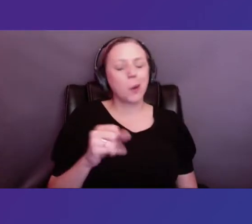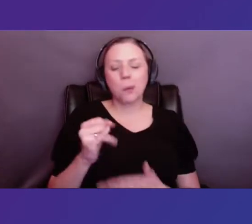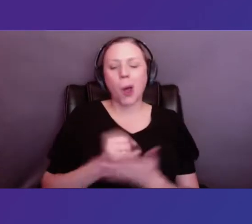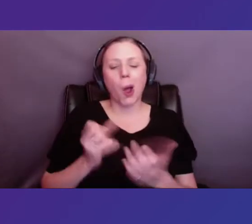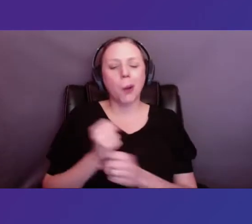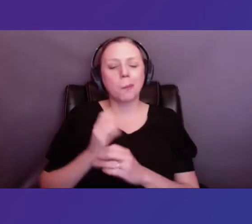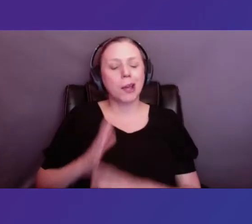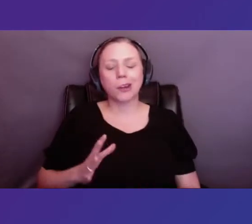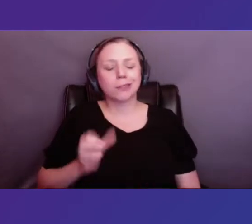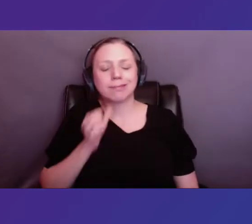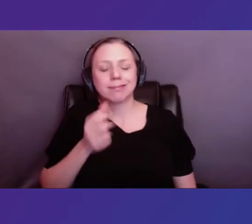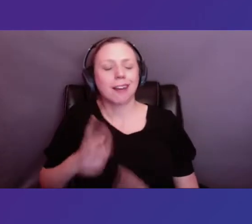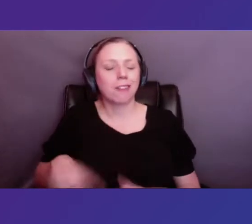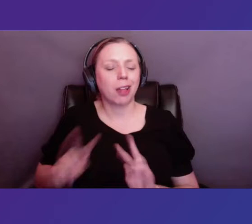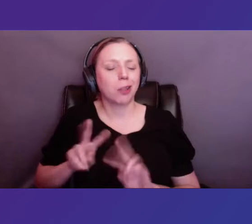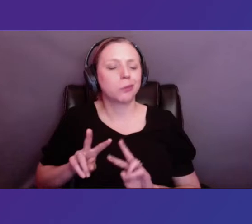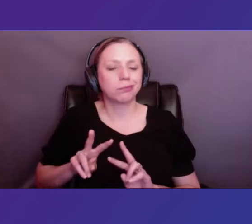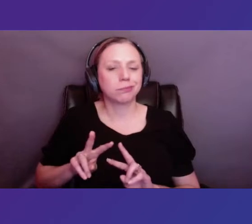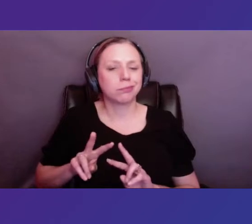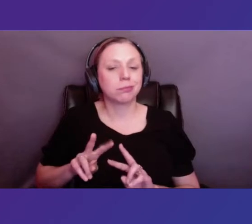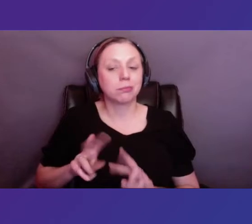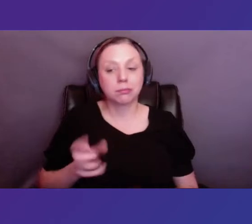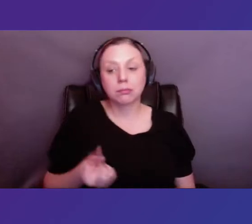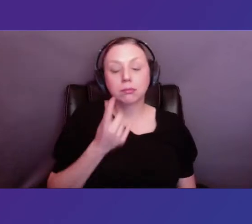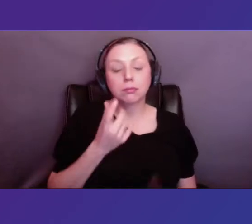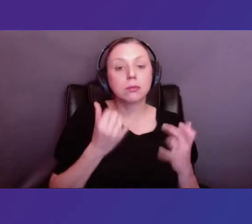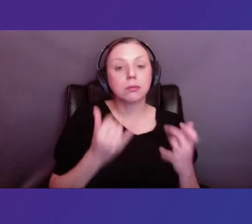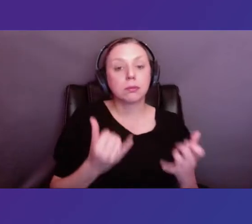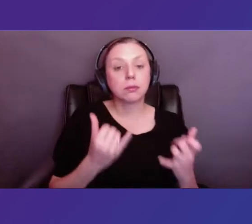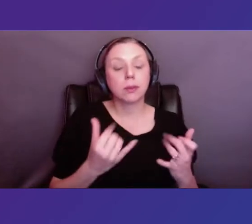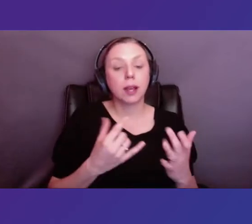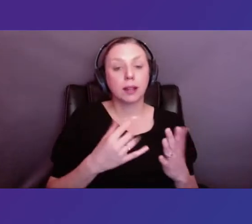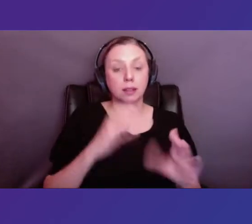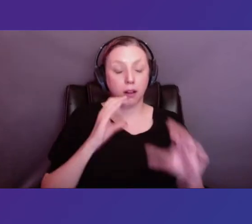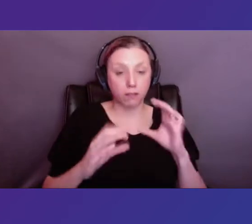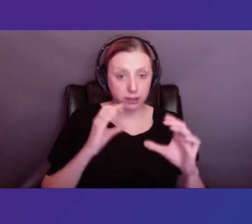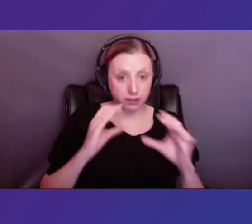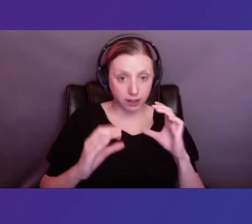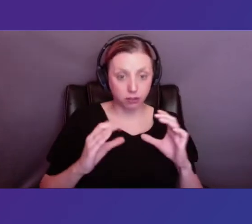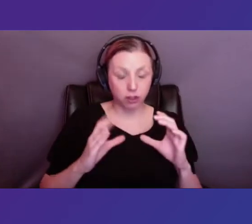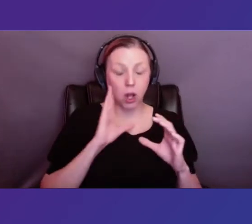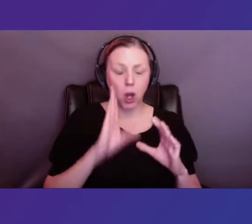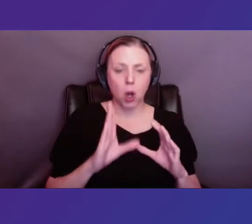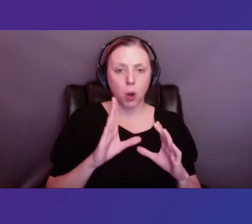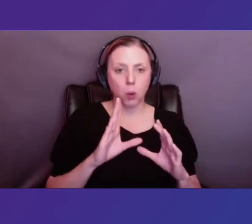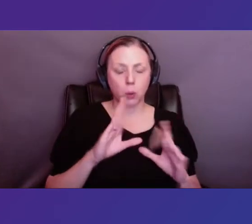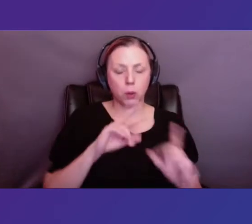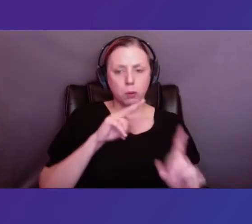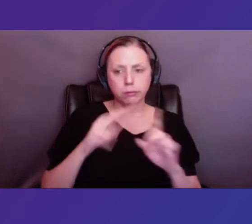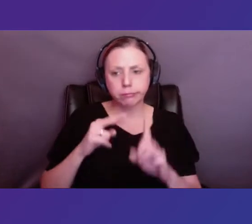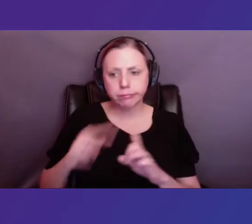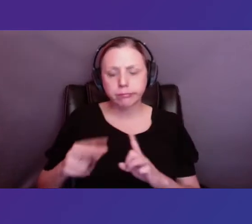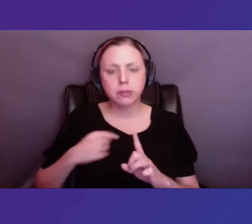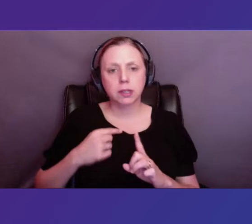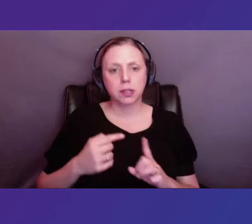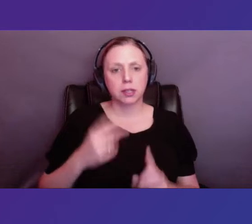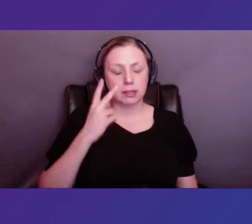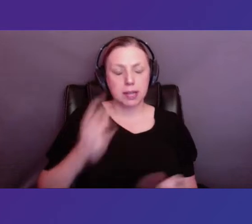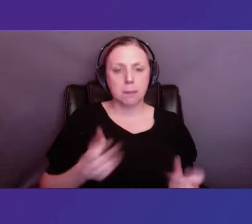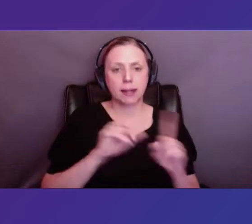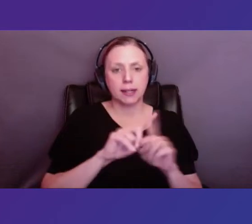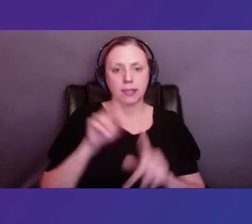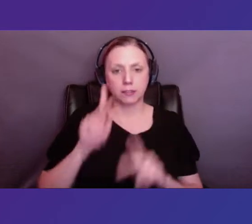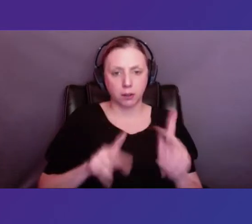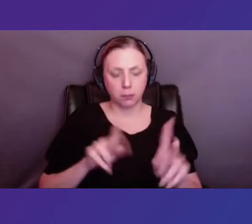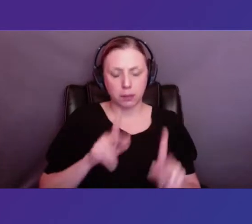not. And so with today's conversation, we're going to look at a variety of folks who have come together over the